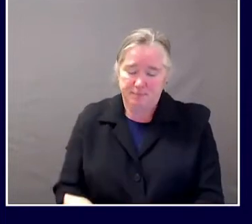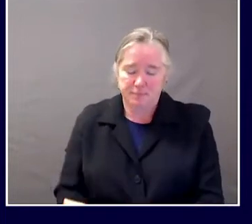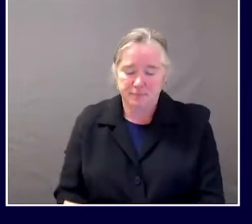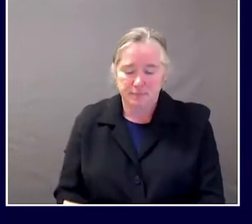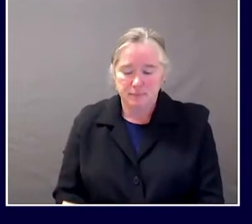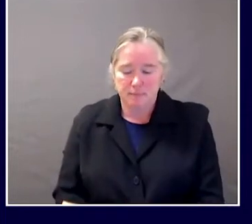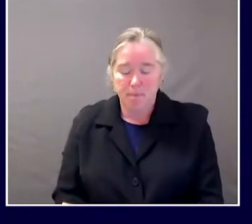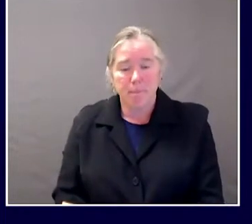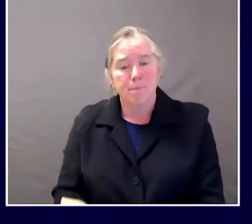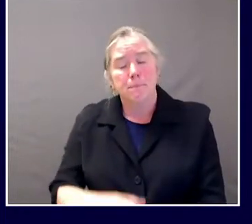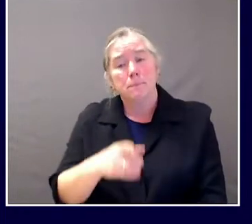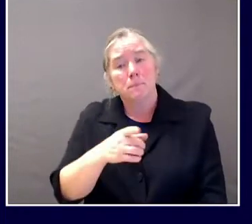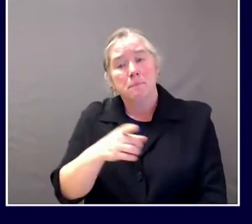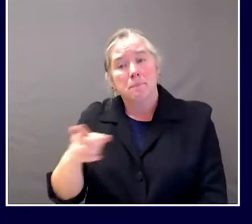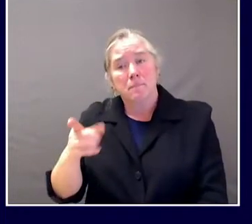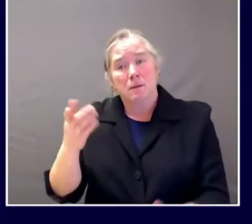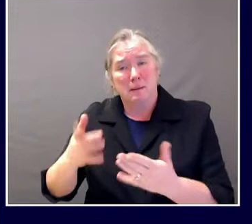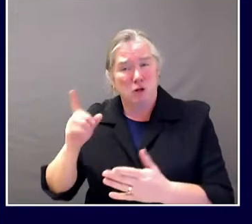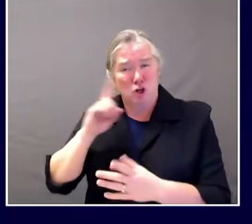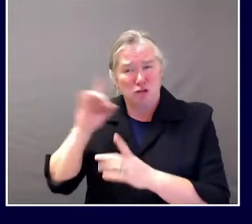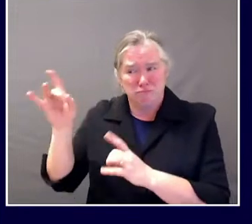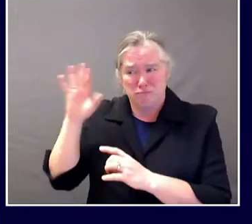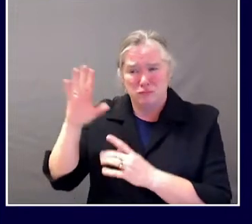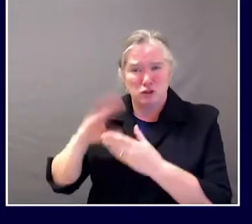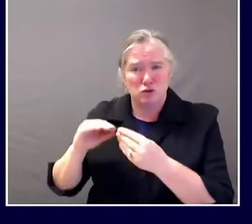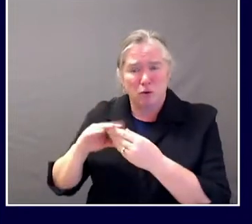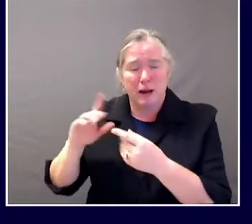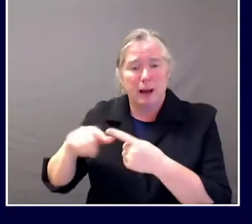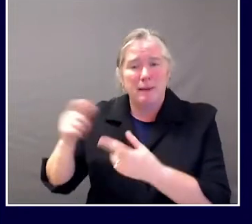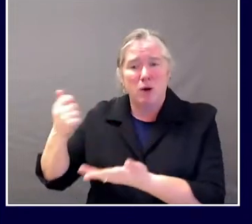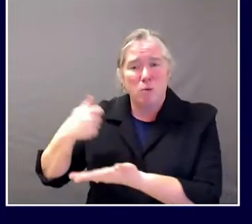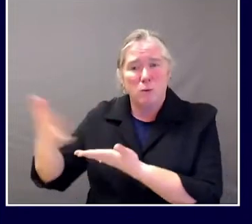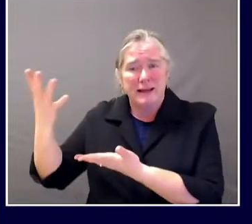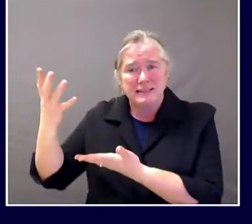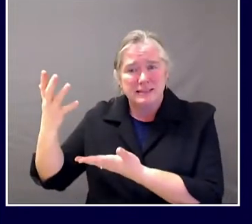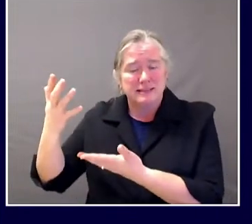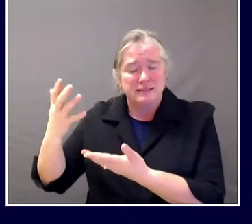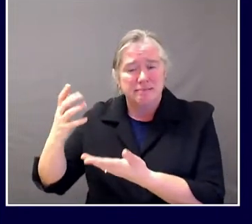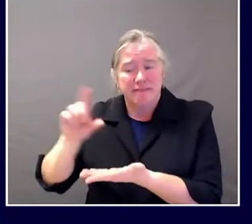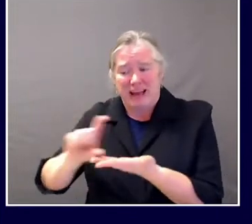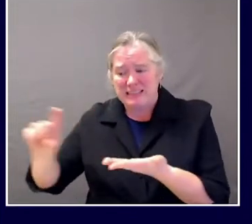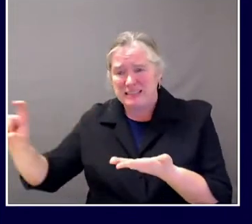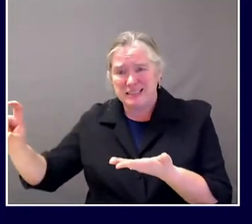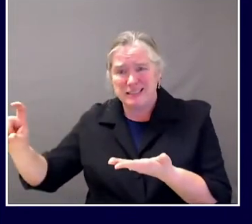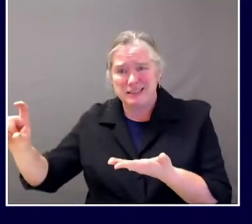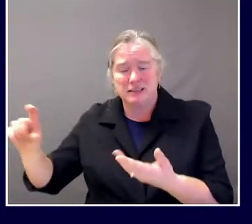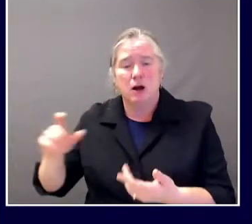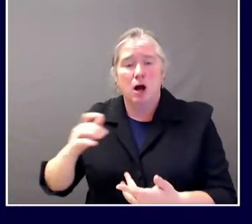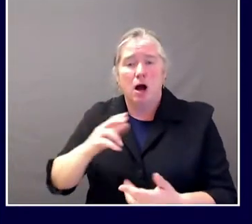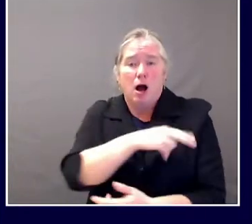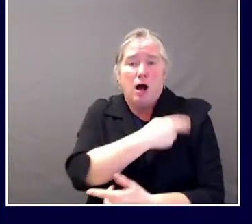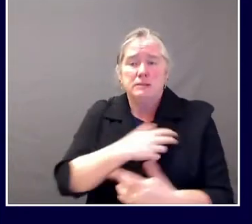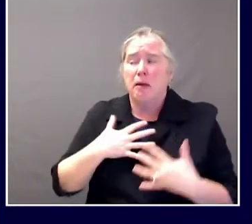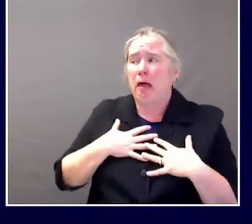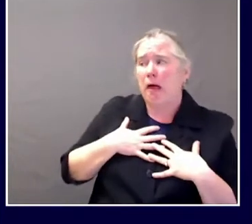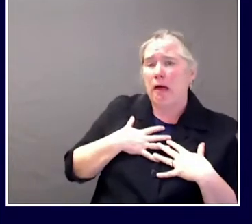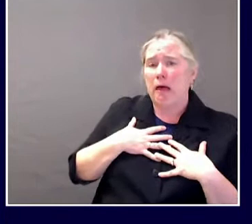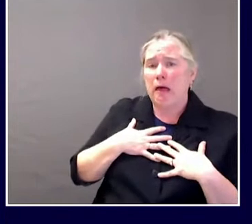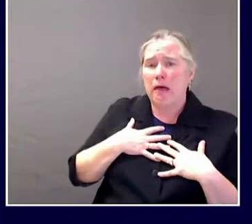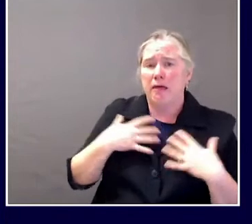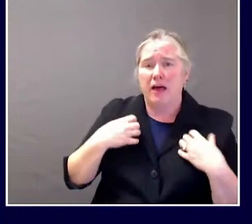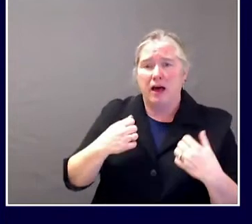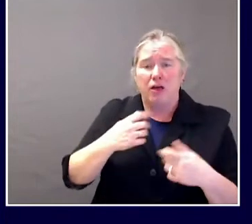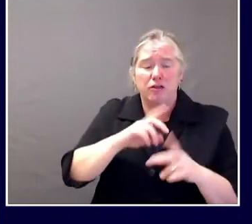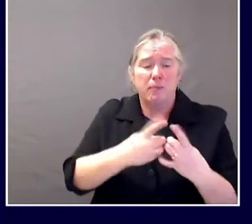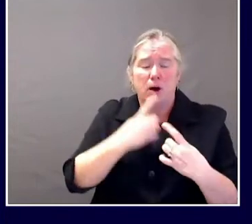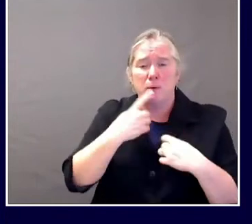in recent days horrific stories of vaccine being wasted because a hospital was scared that the health department was going to come down on